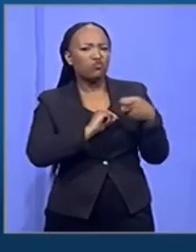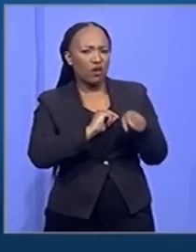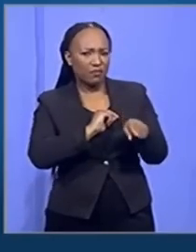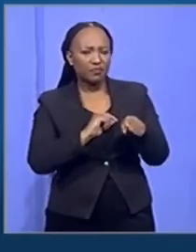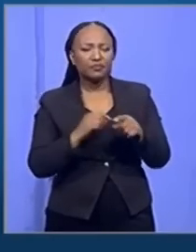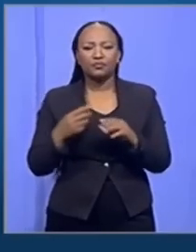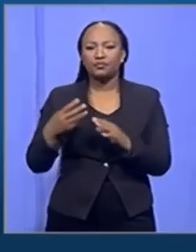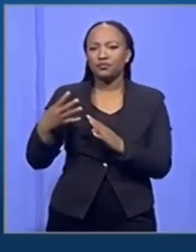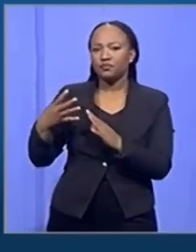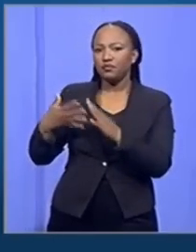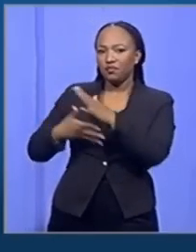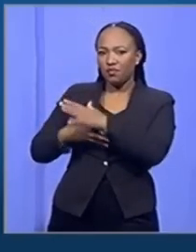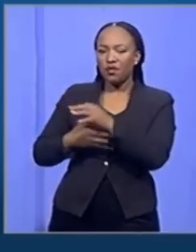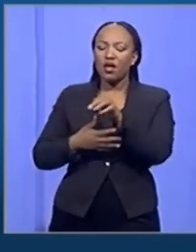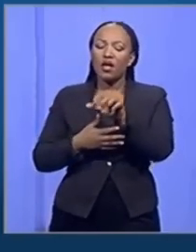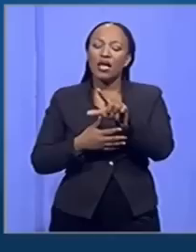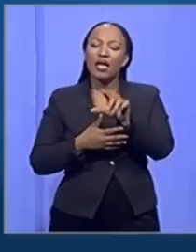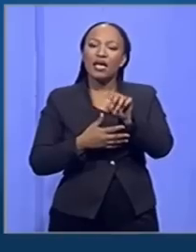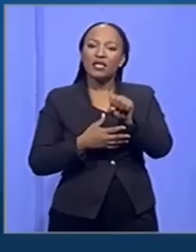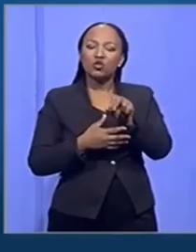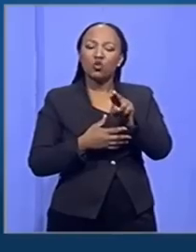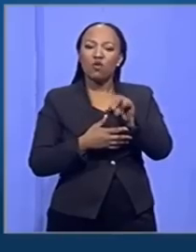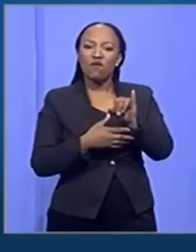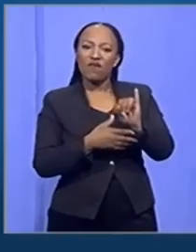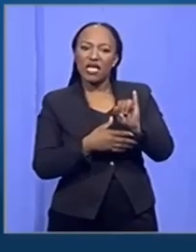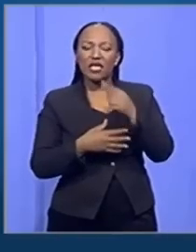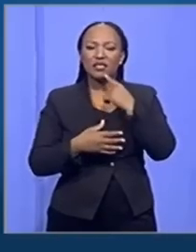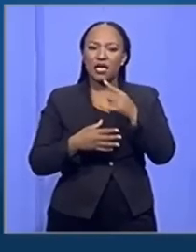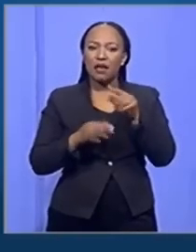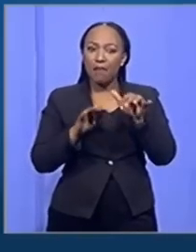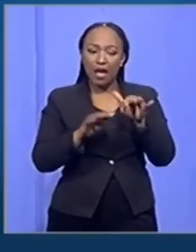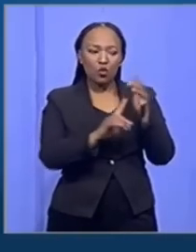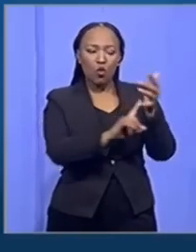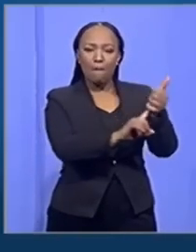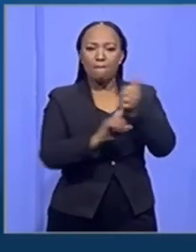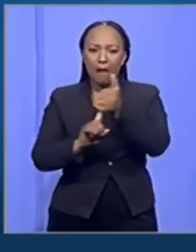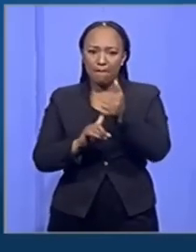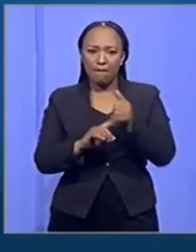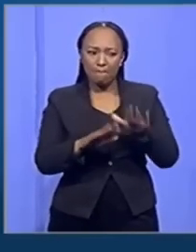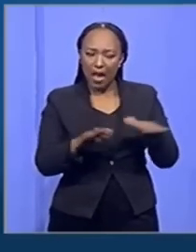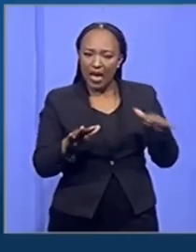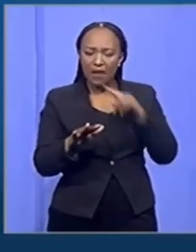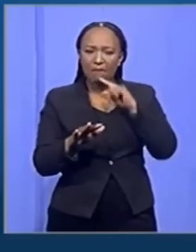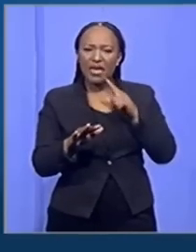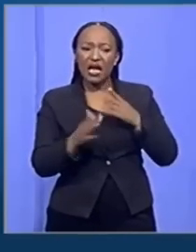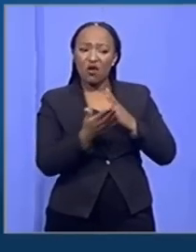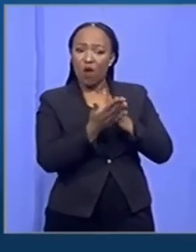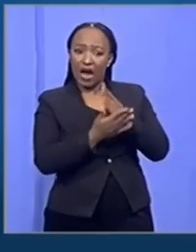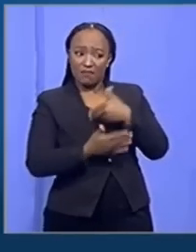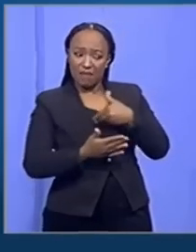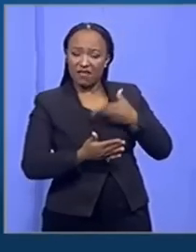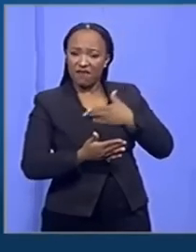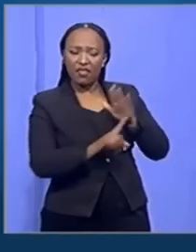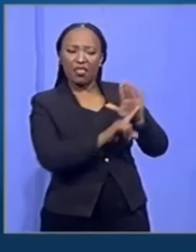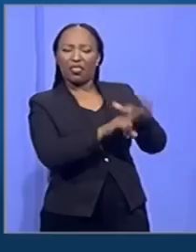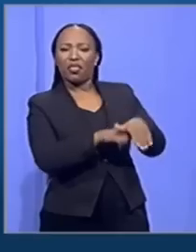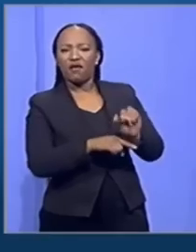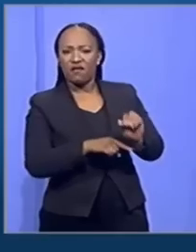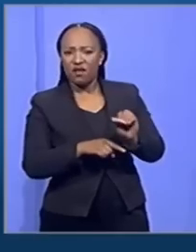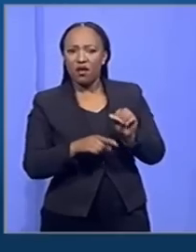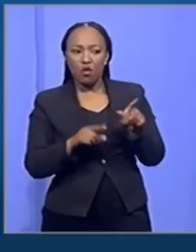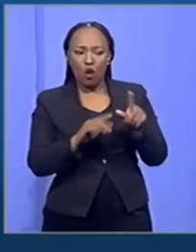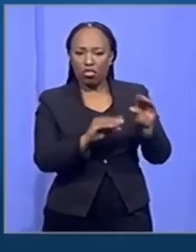Lilian Lesufi yena gore batho bao ba thopago ba gatakiša ditumelo tša batswadi ba bana bao ba tšhabišetšago bana